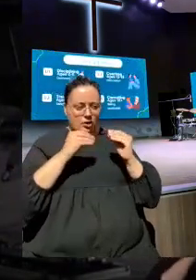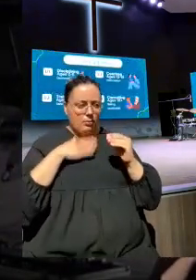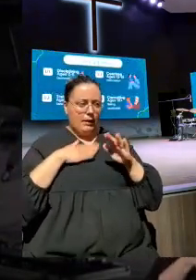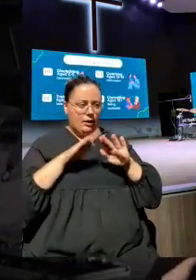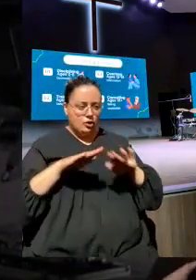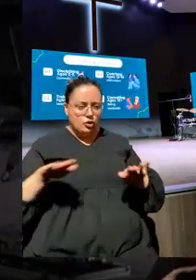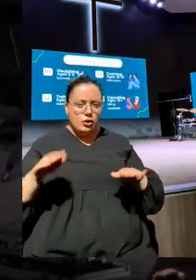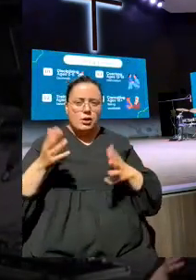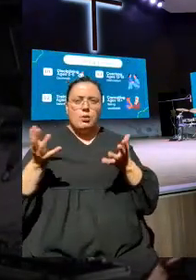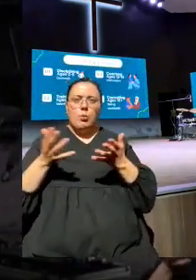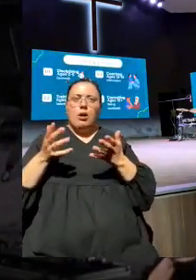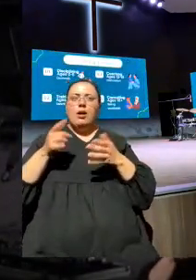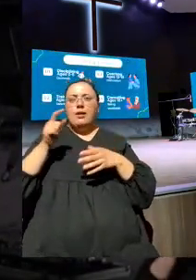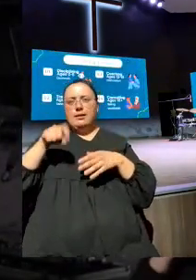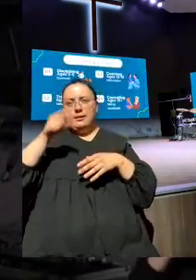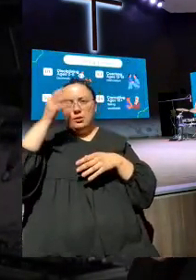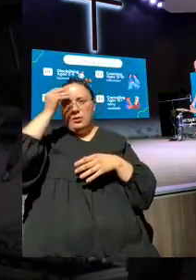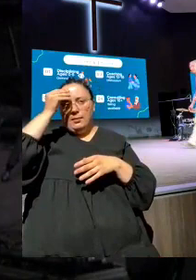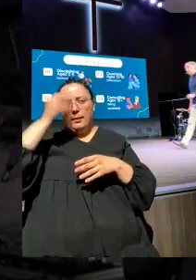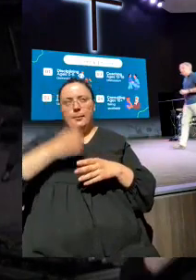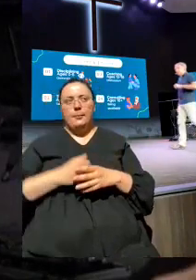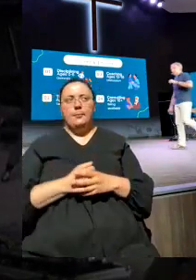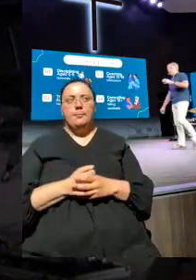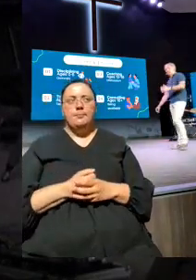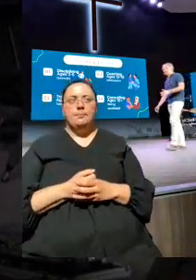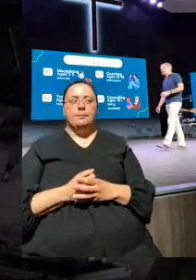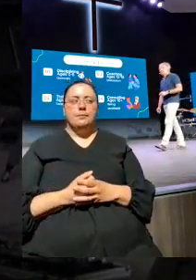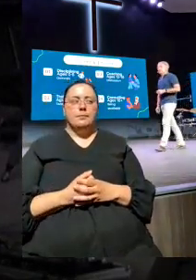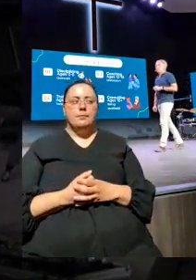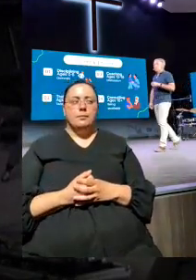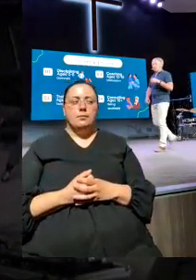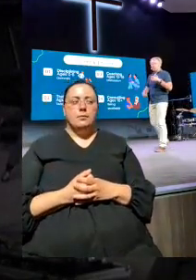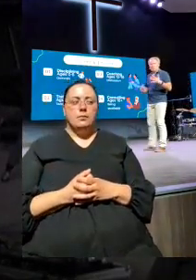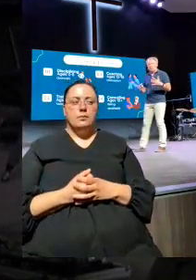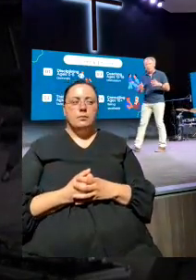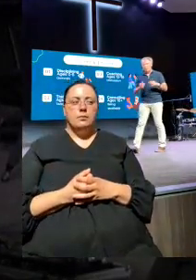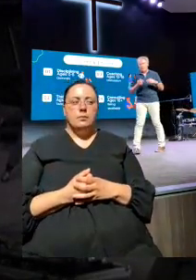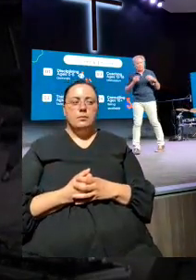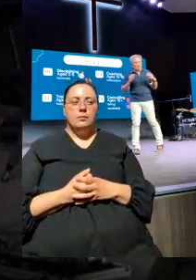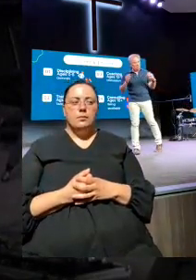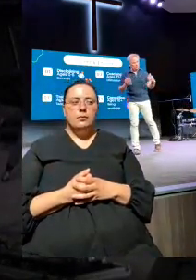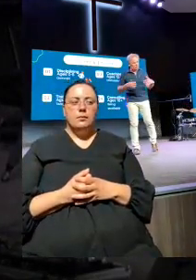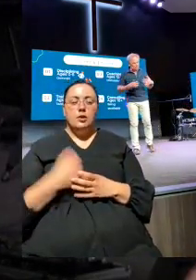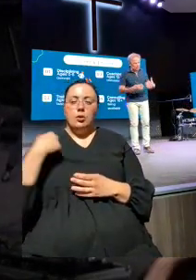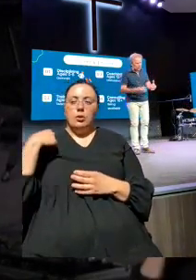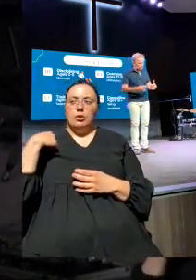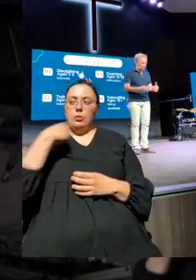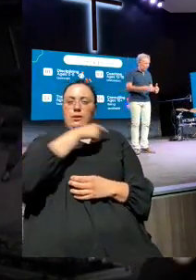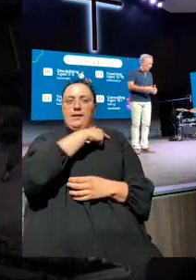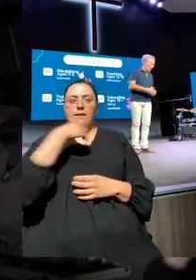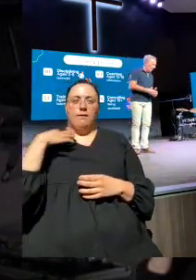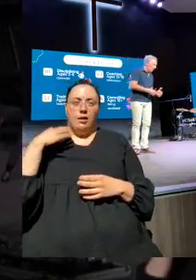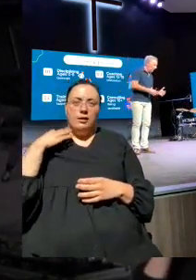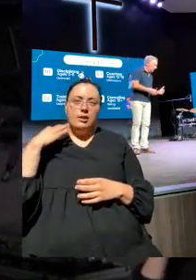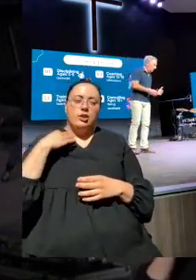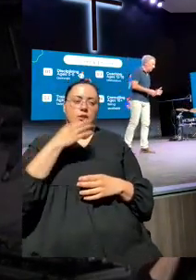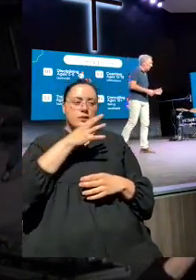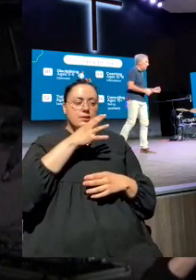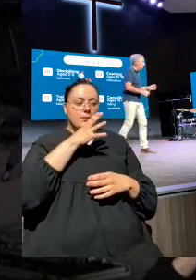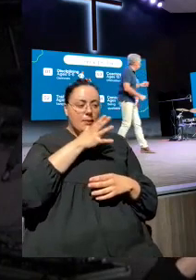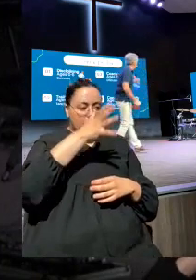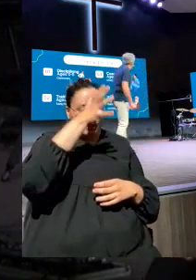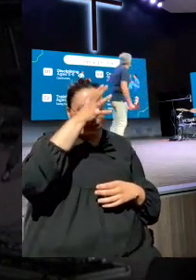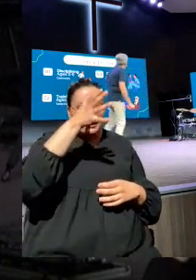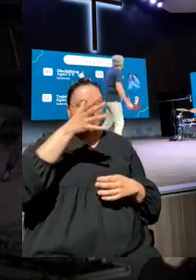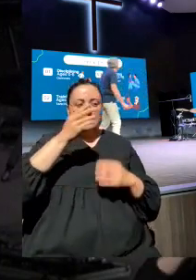This is the implication that as parents, as volunteers, as grandparents, whatever relationship you have with kids and